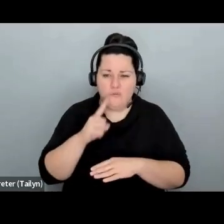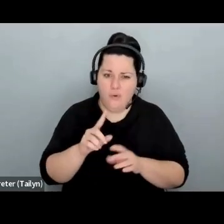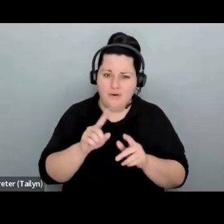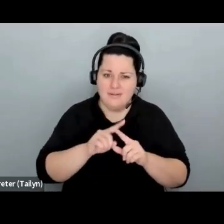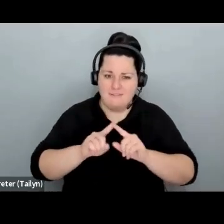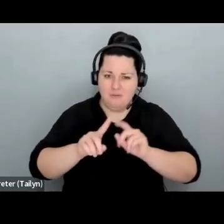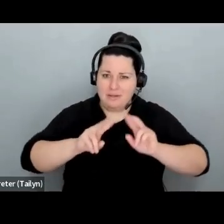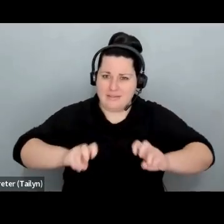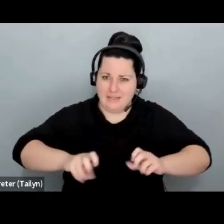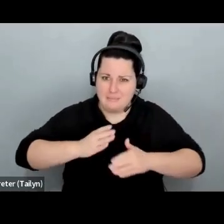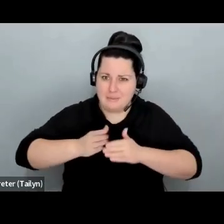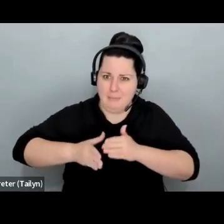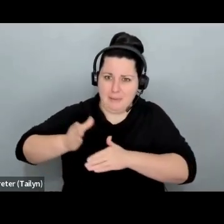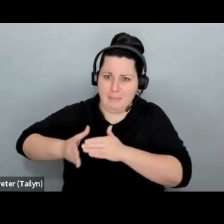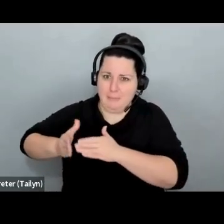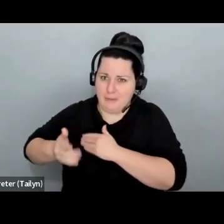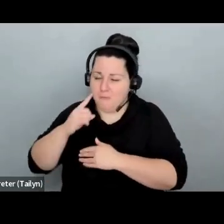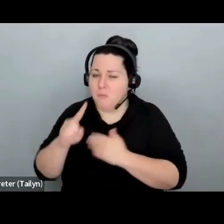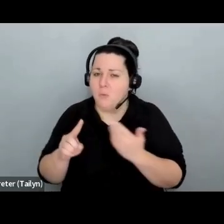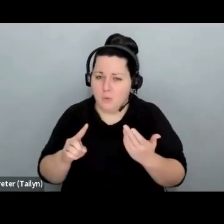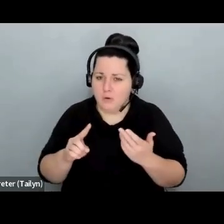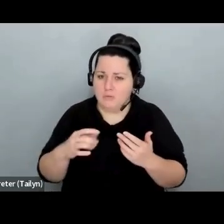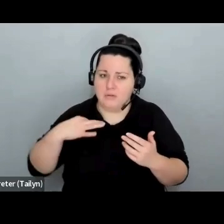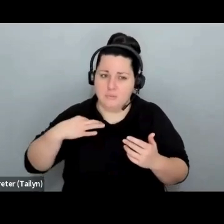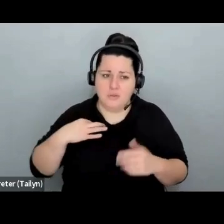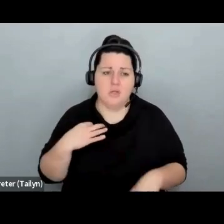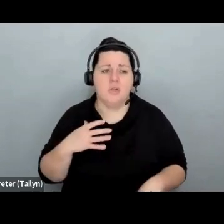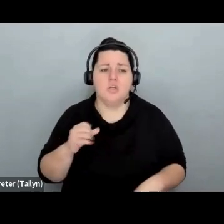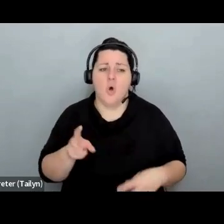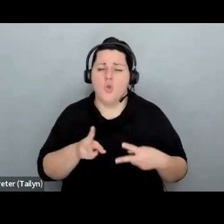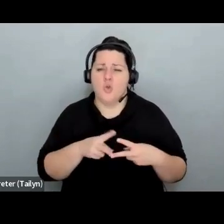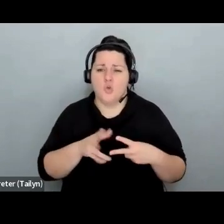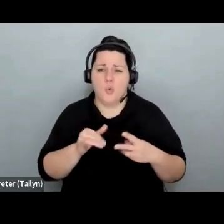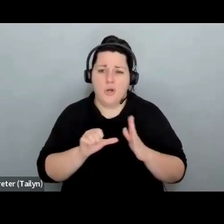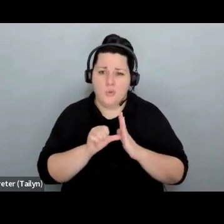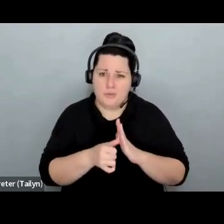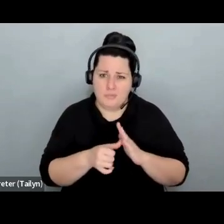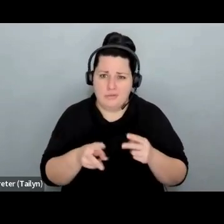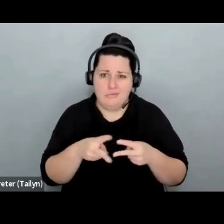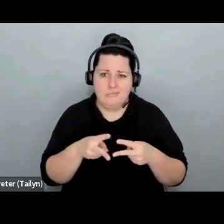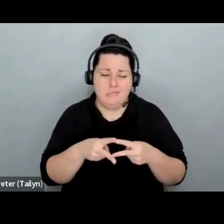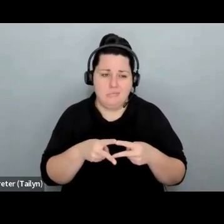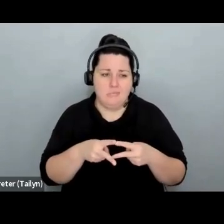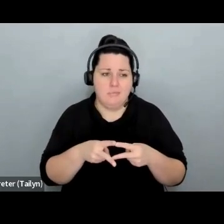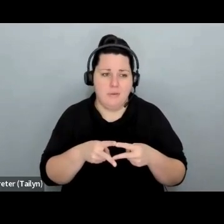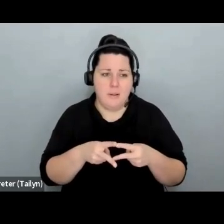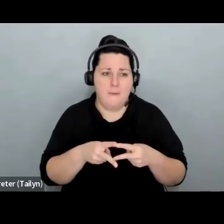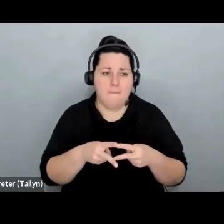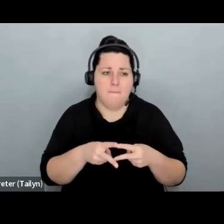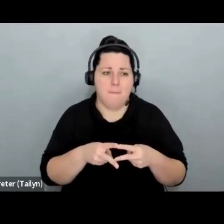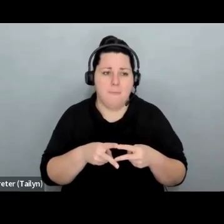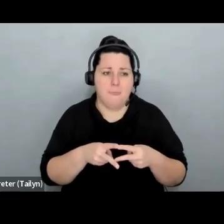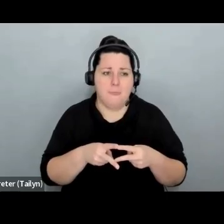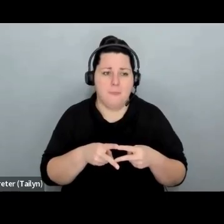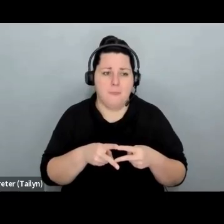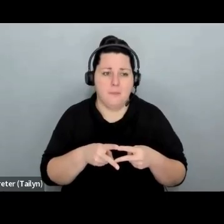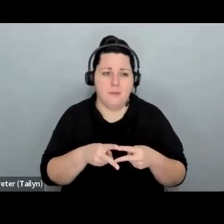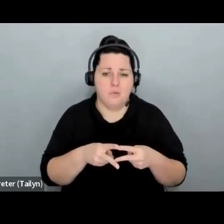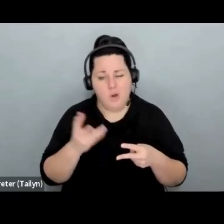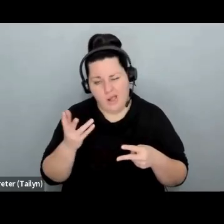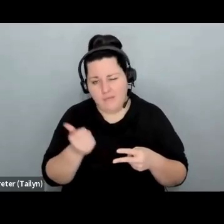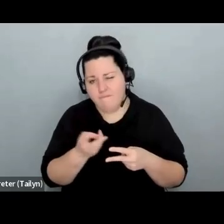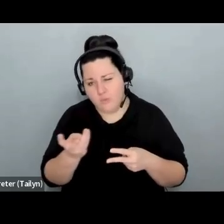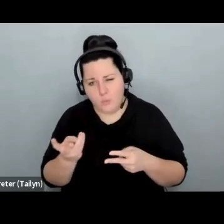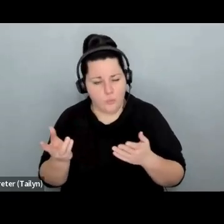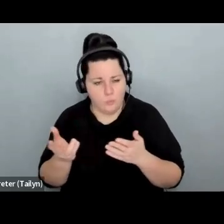for eligibility. So two that we wanted to highlight specifically here, actually a